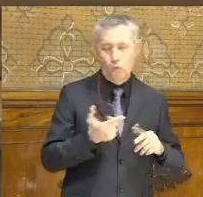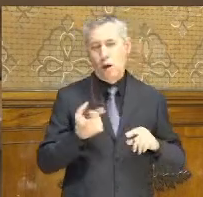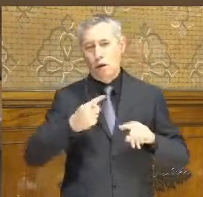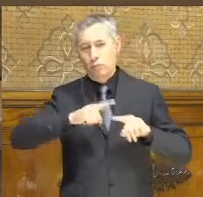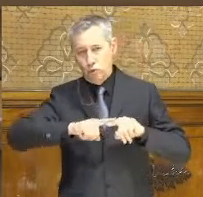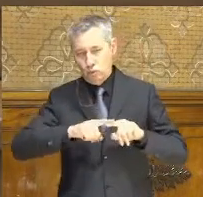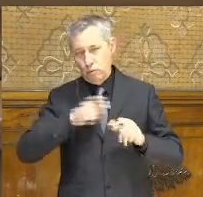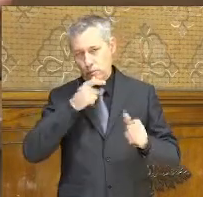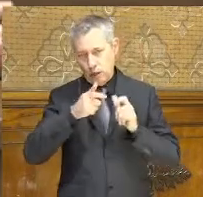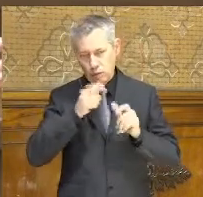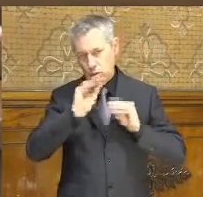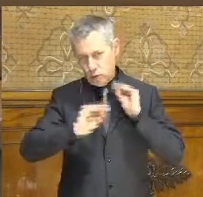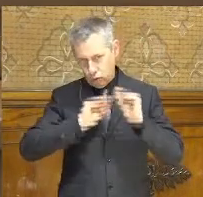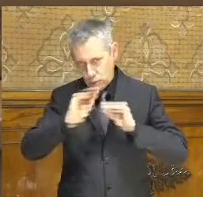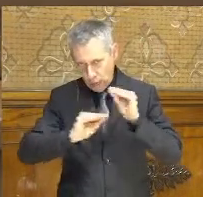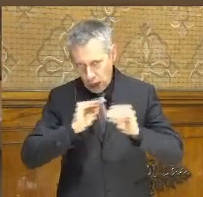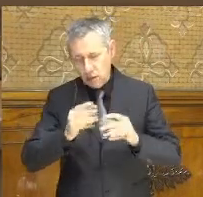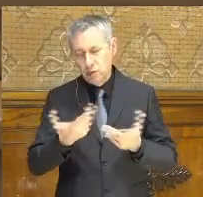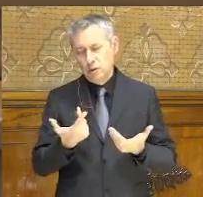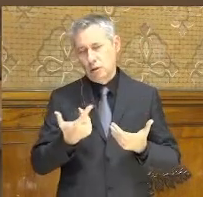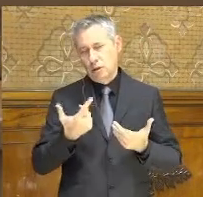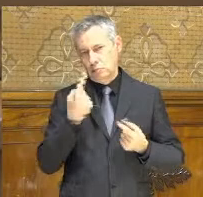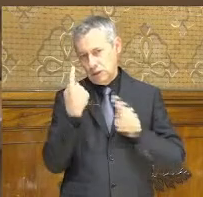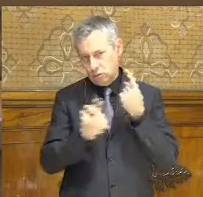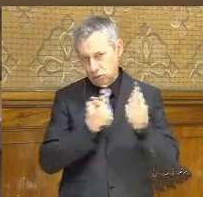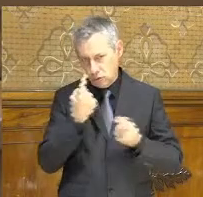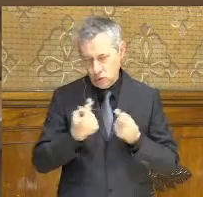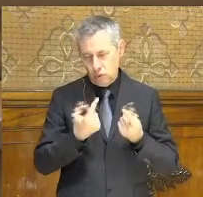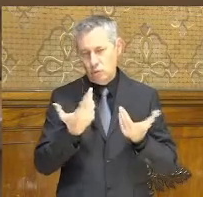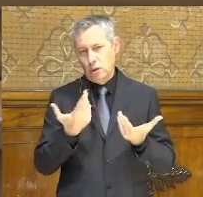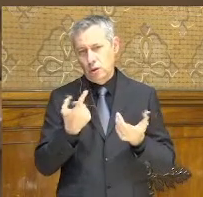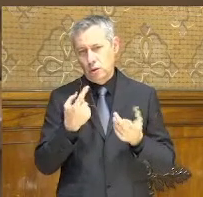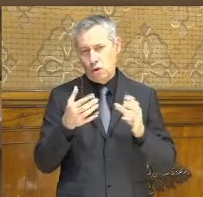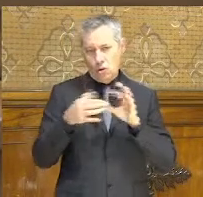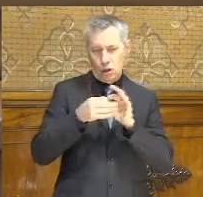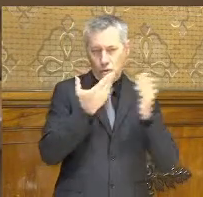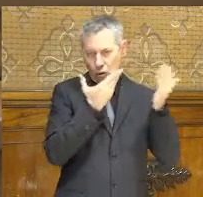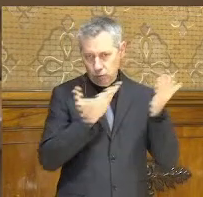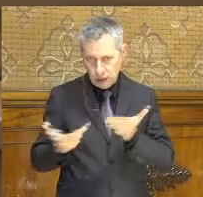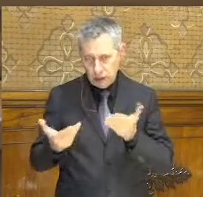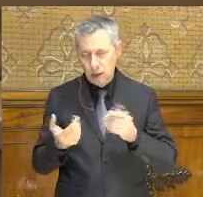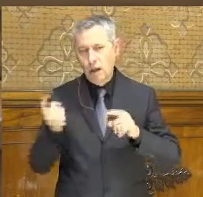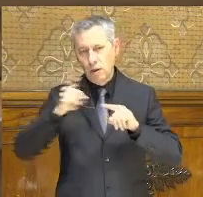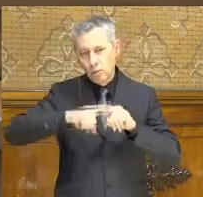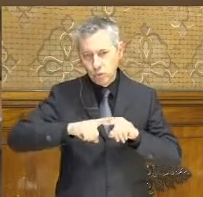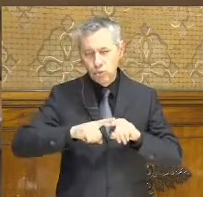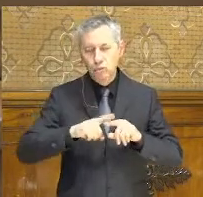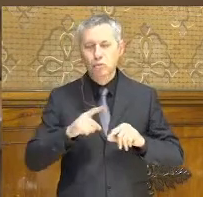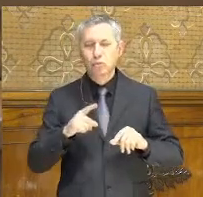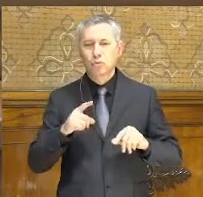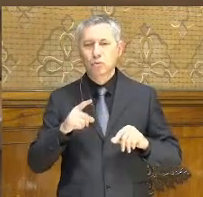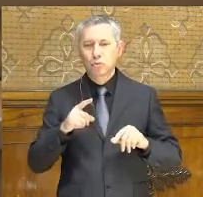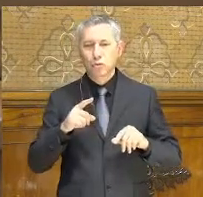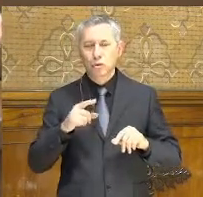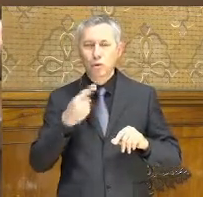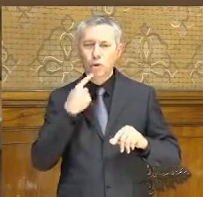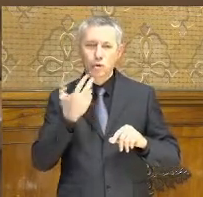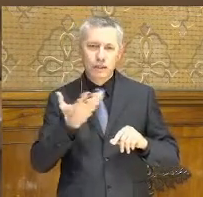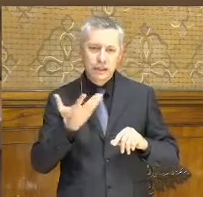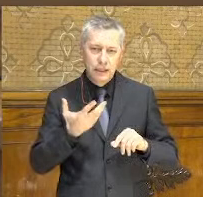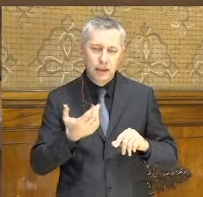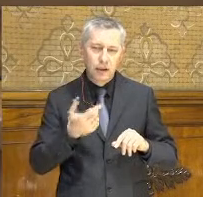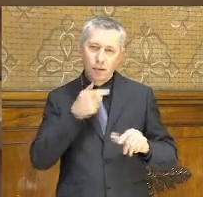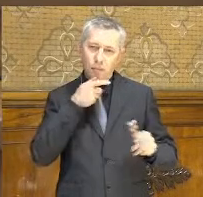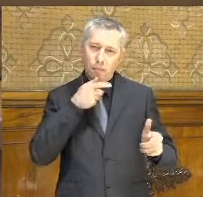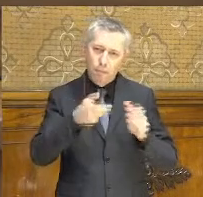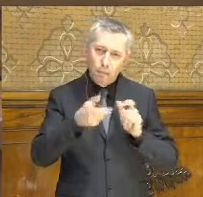other, and so hospitality means also to translate myself into the other language and to translate the